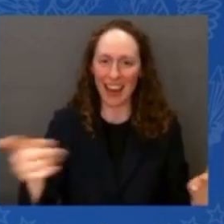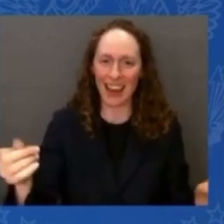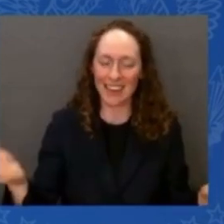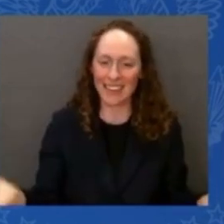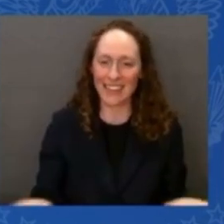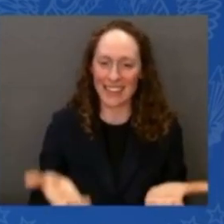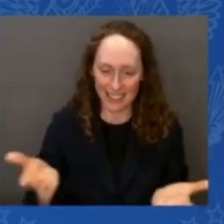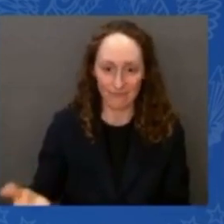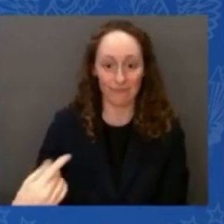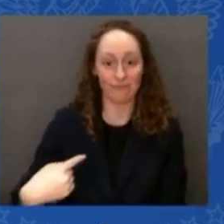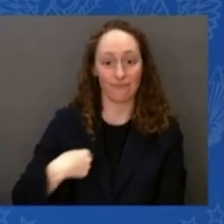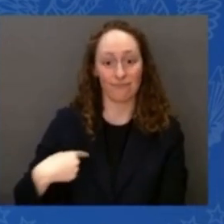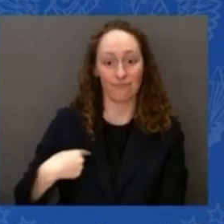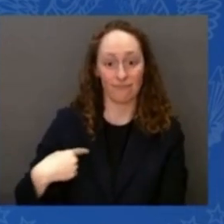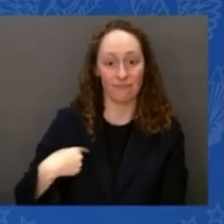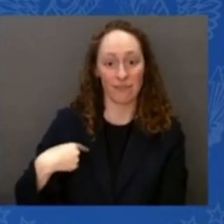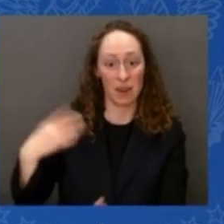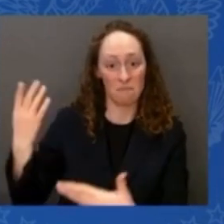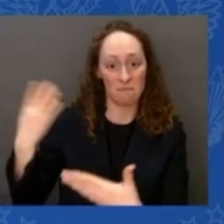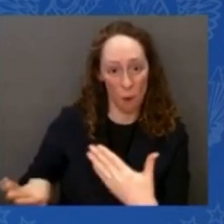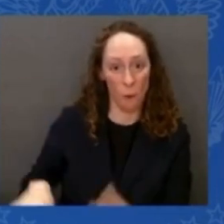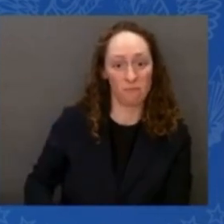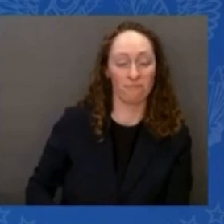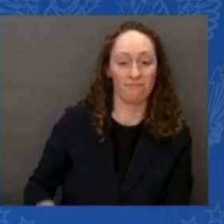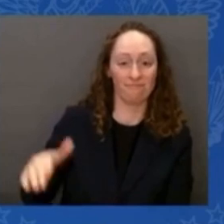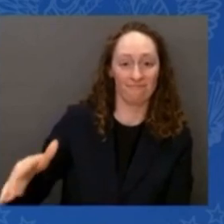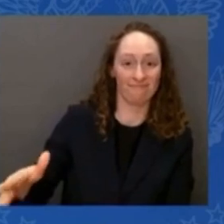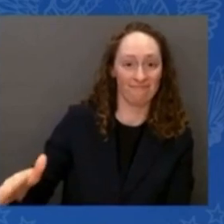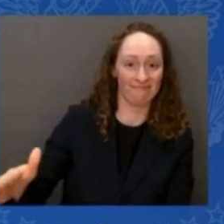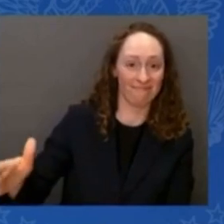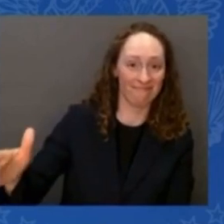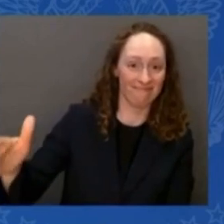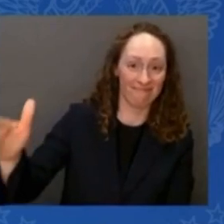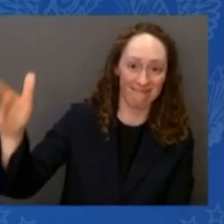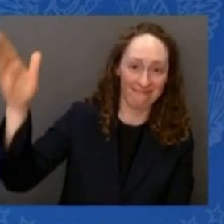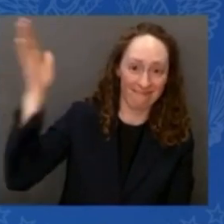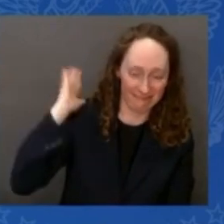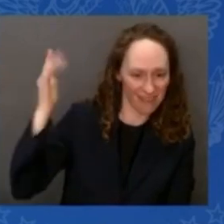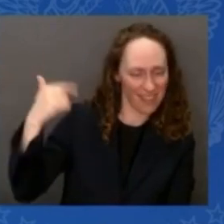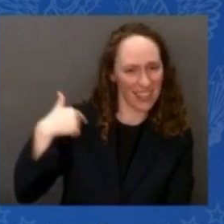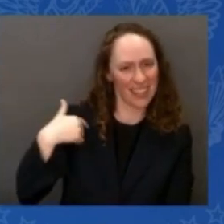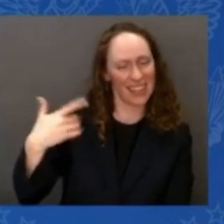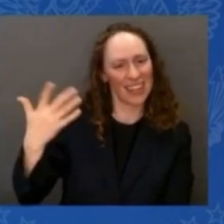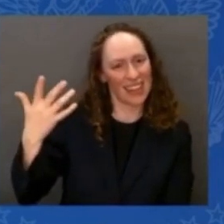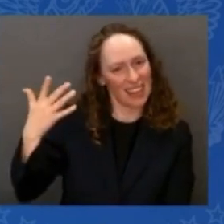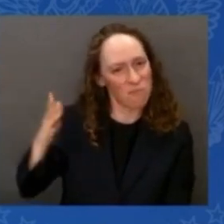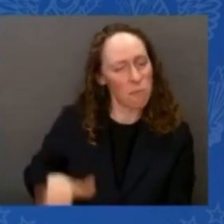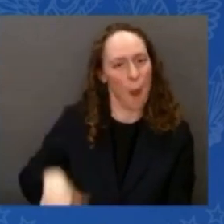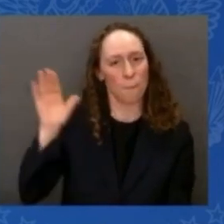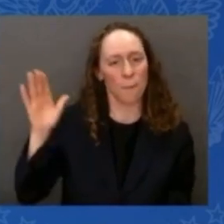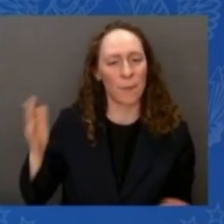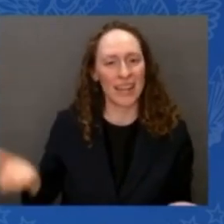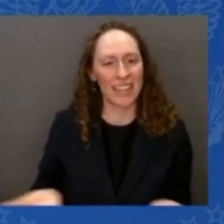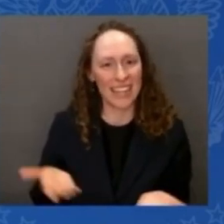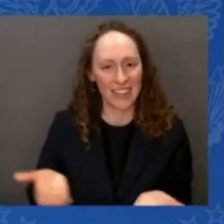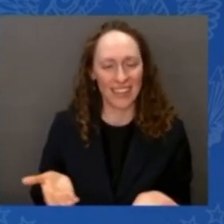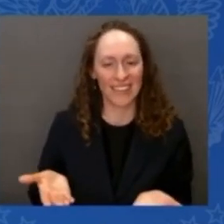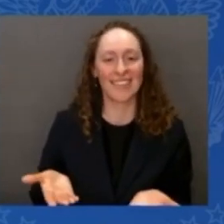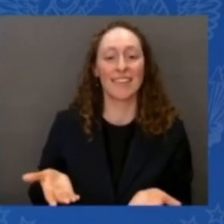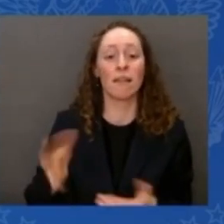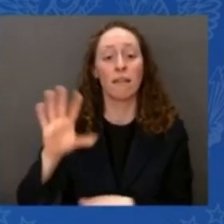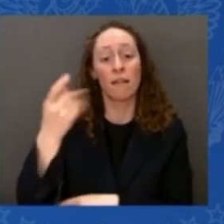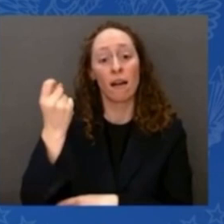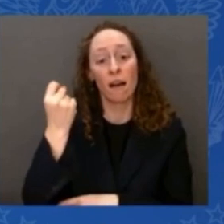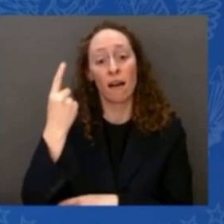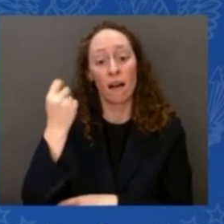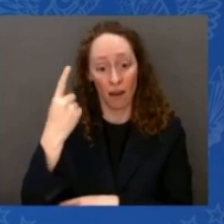raised here. Yes! So we're not just Bob Beach here, we're Portsmouth and we're Norfolk. We've got folks from Chesapeake all